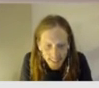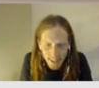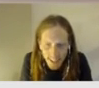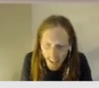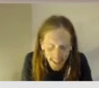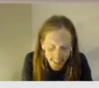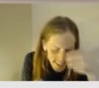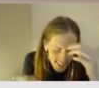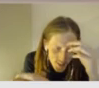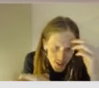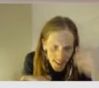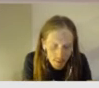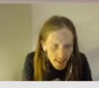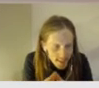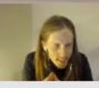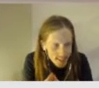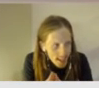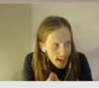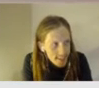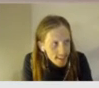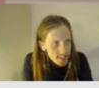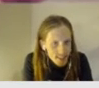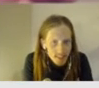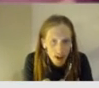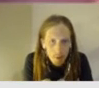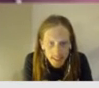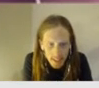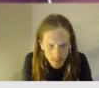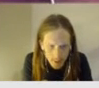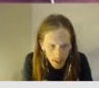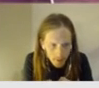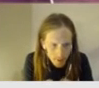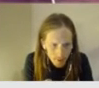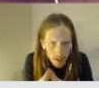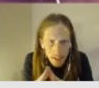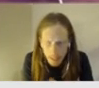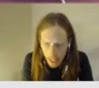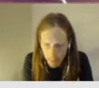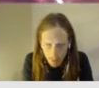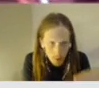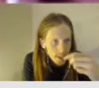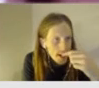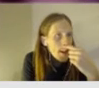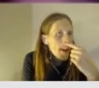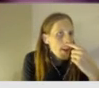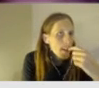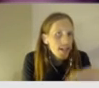Awesome. I think that's so intriguing because there's this thought process in photography for a lot of people